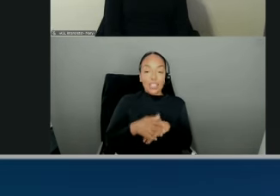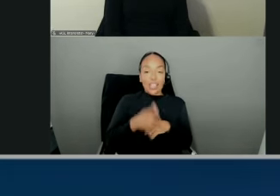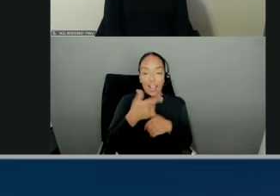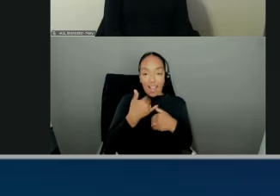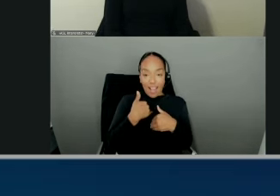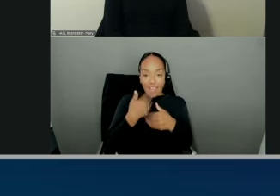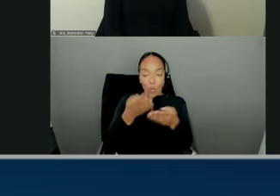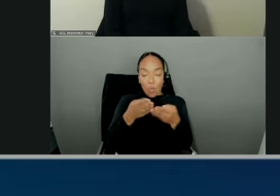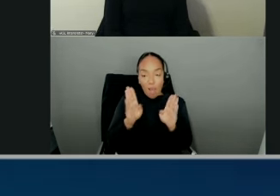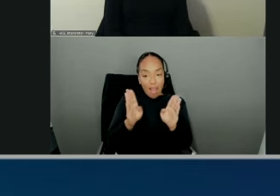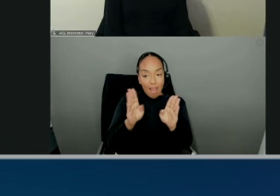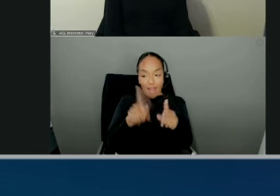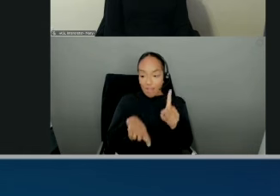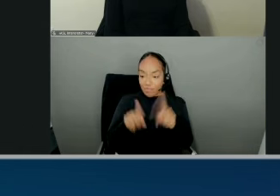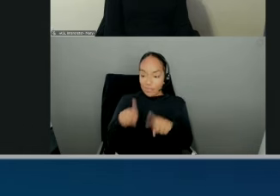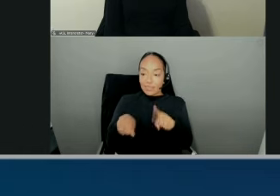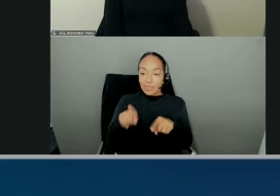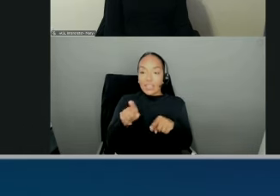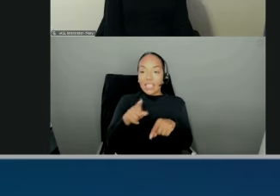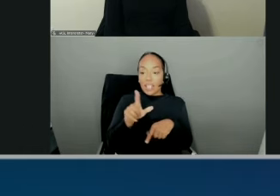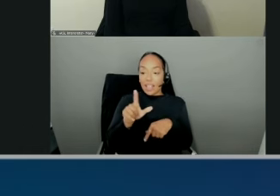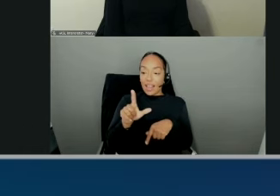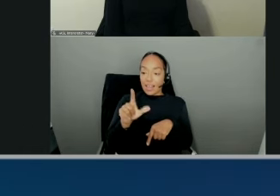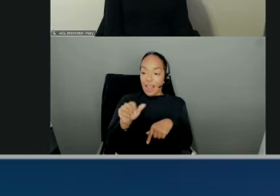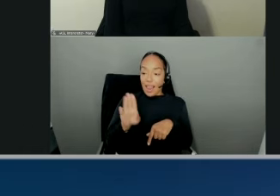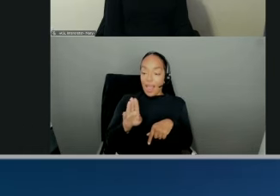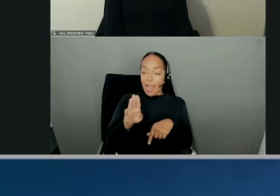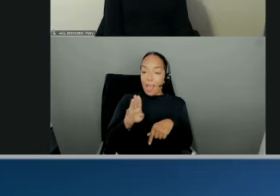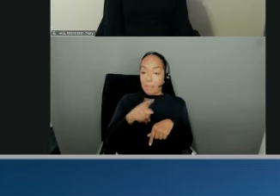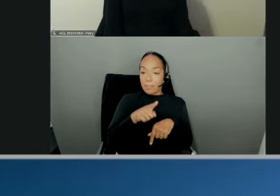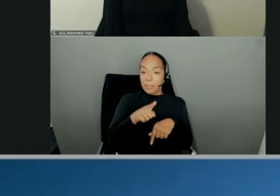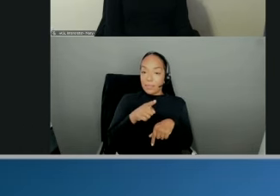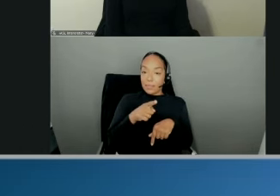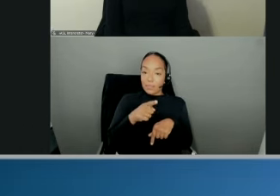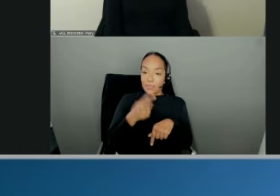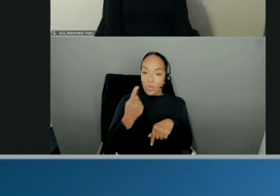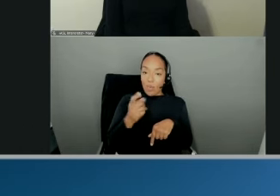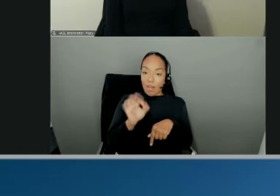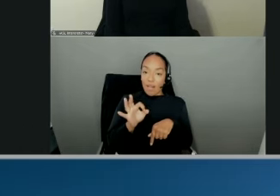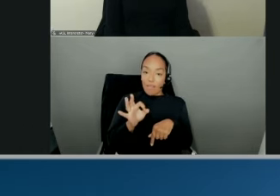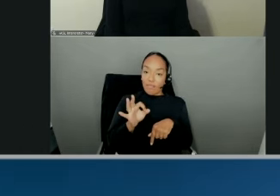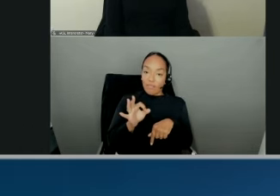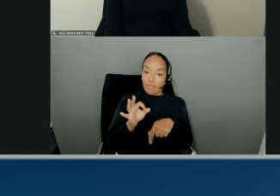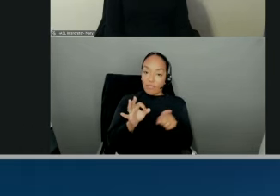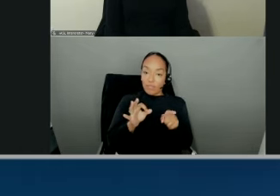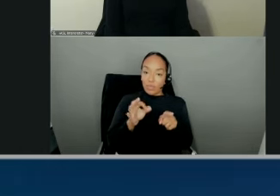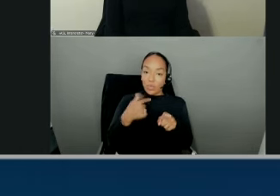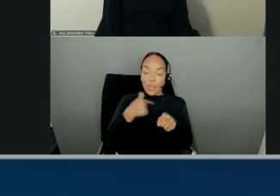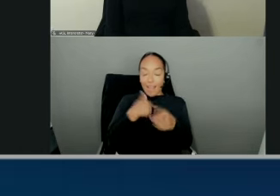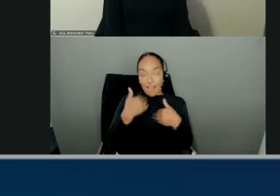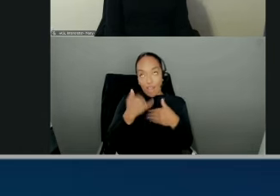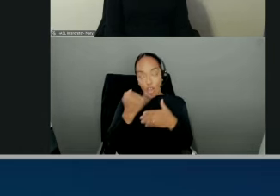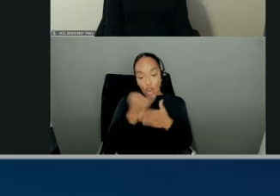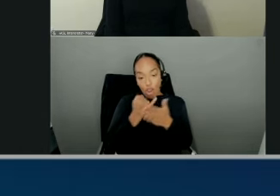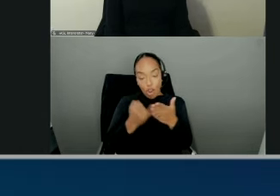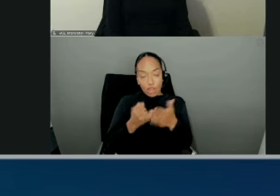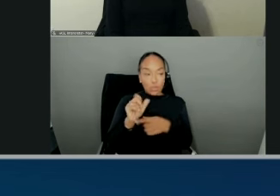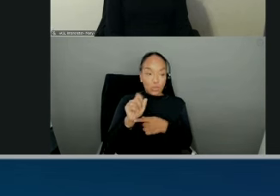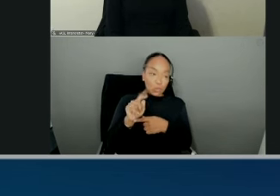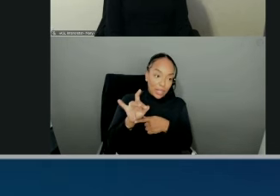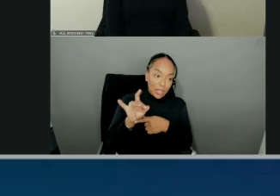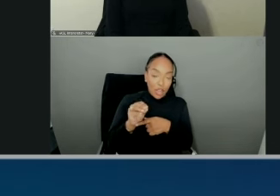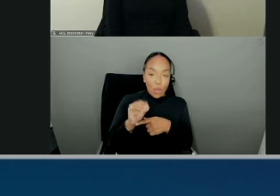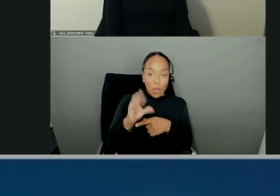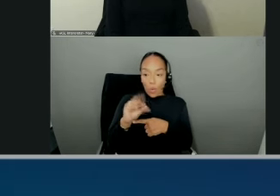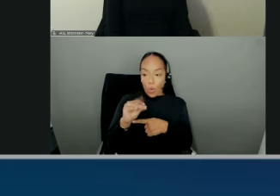of tools. So JupyterLab is one of the IDEs that we have. We also have RStudio. We have Code Editor,